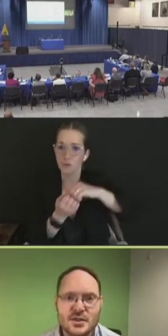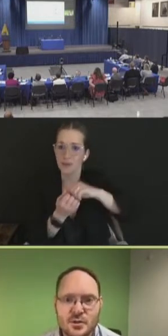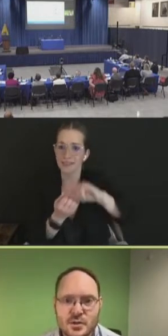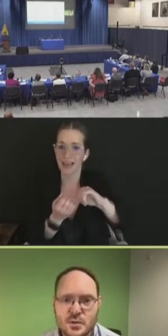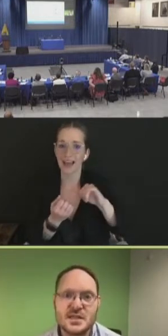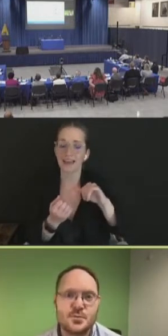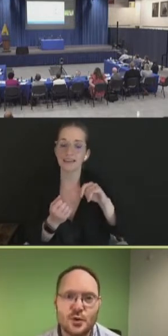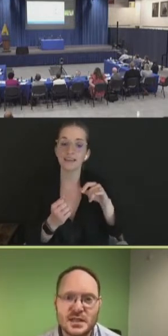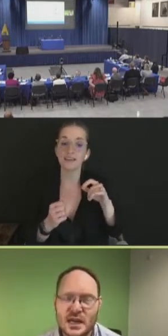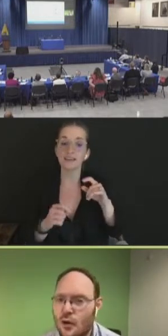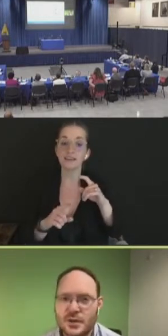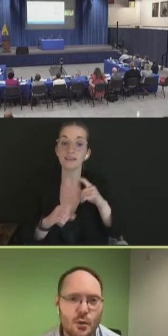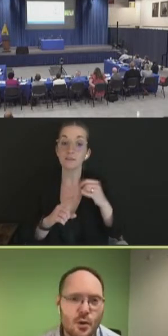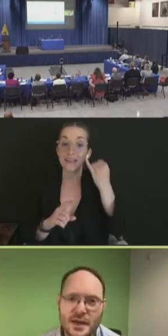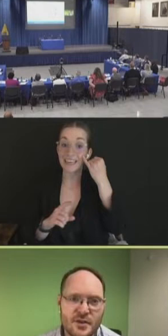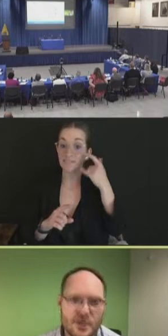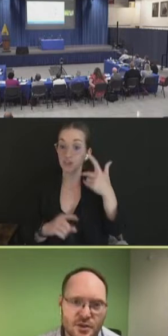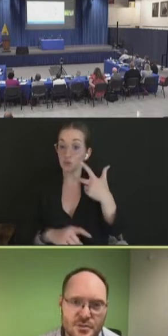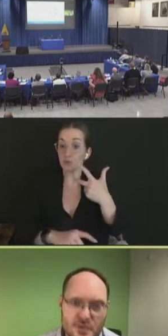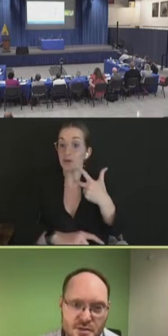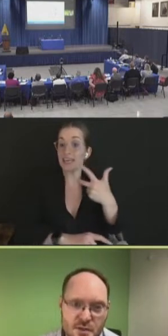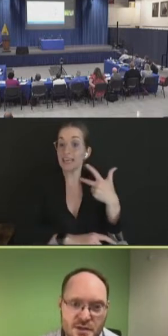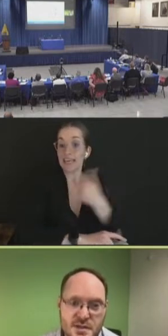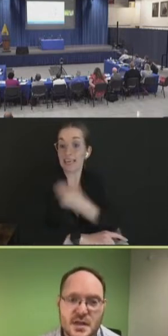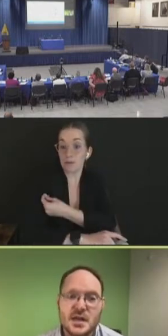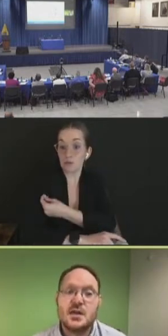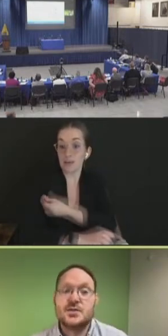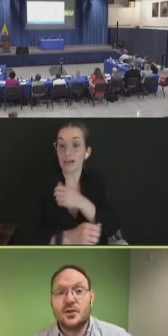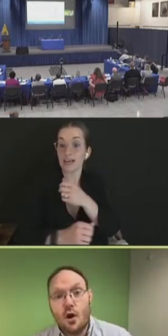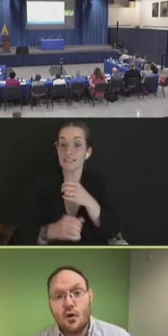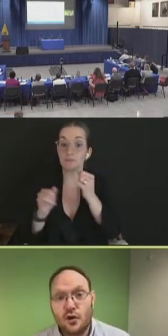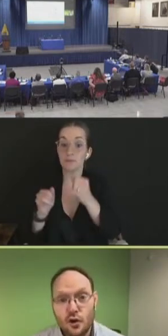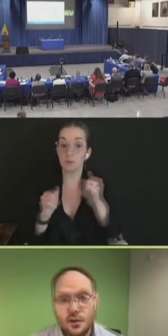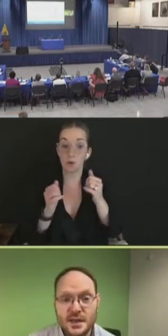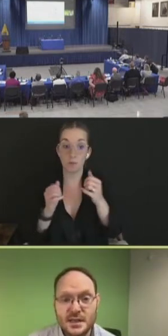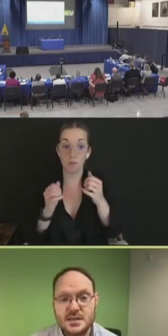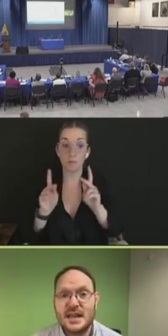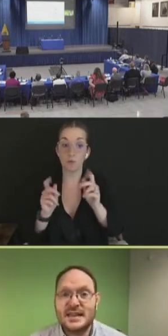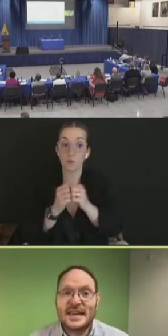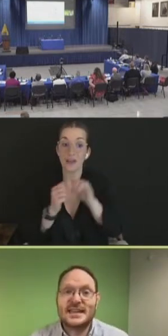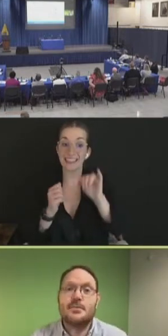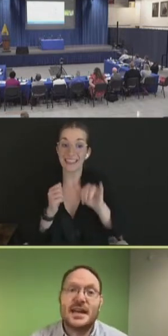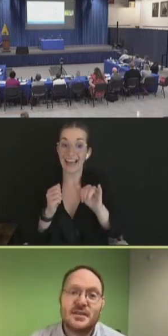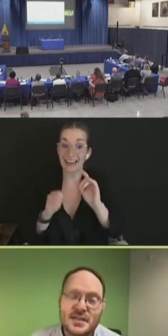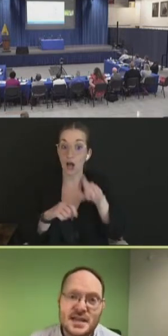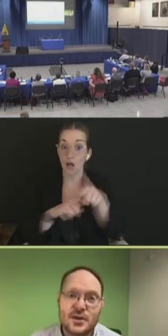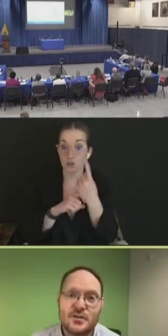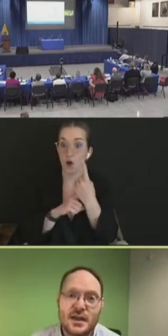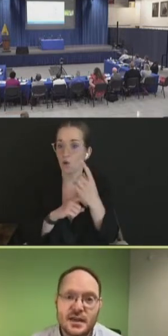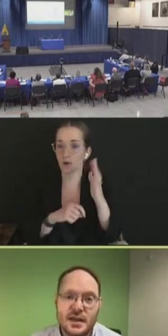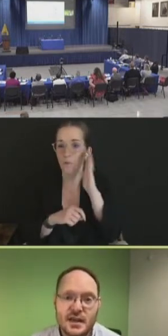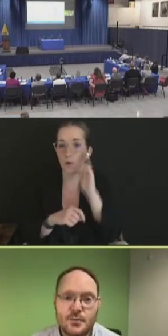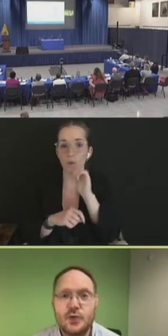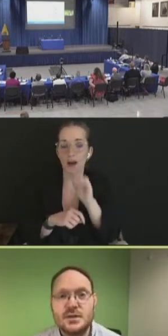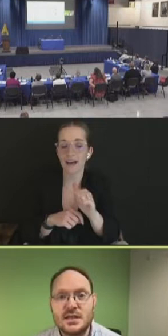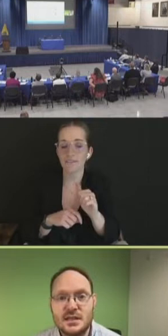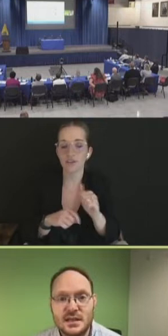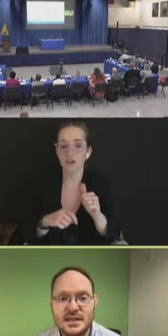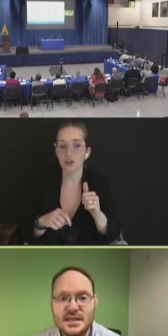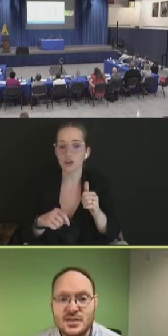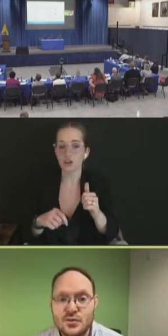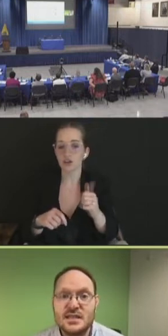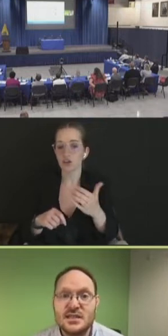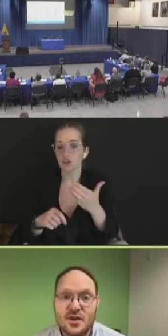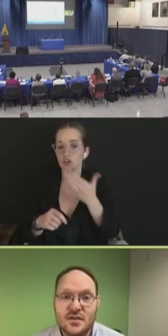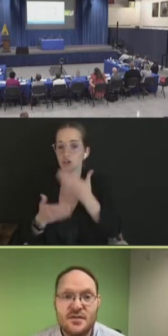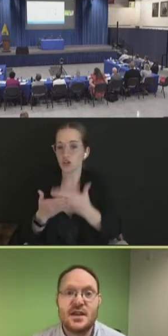immunize individuals with this protein alone, they won't make a very good immune response. So to overcome this and get the benefits out of a protein like